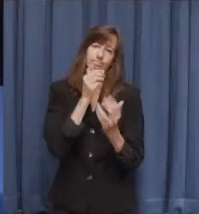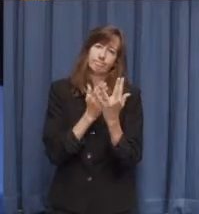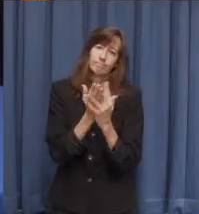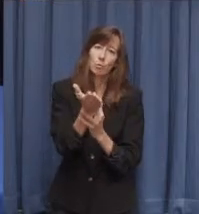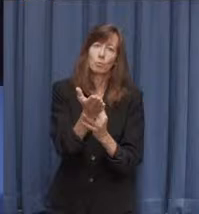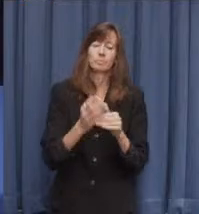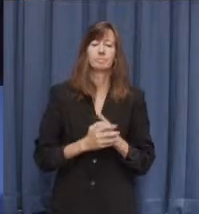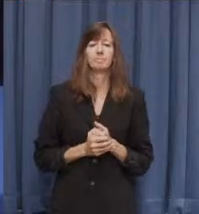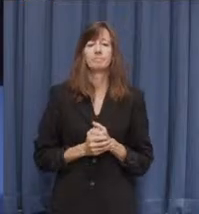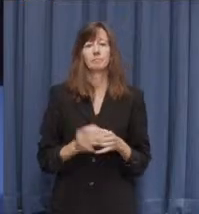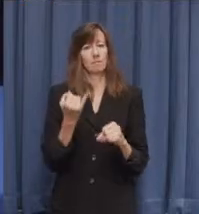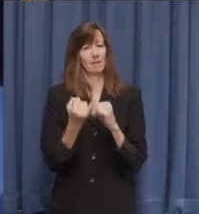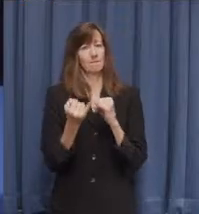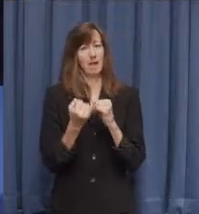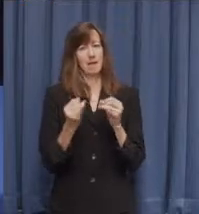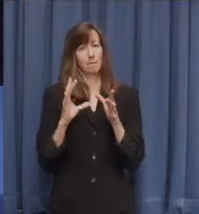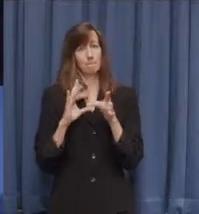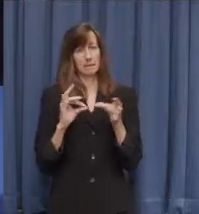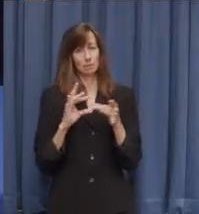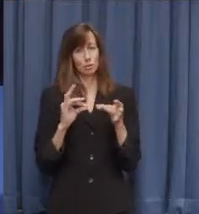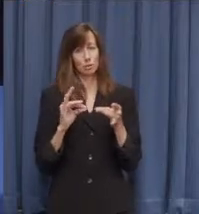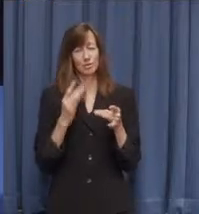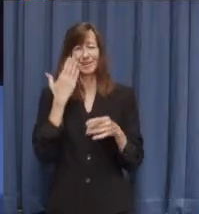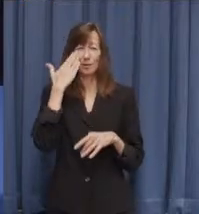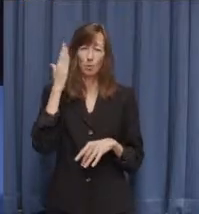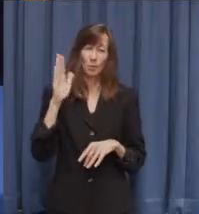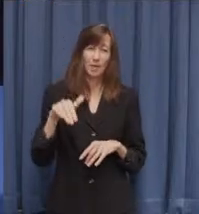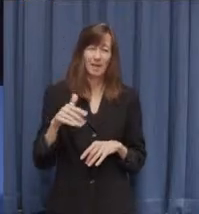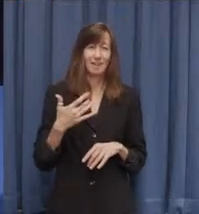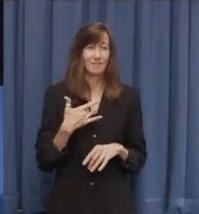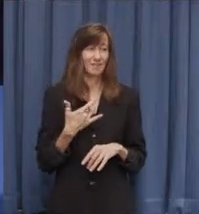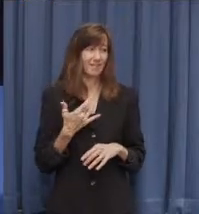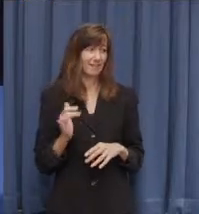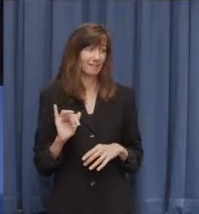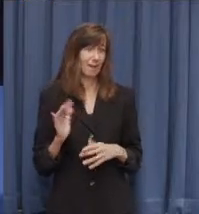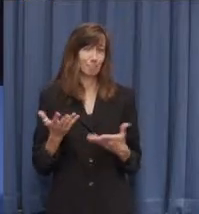Final notes, and I know I'm being the sort of, I feel like